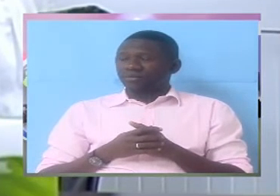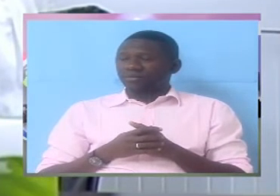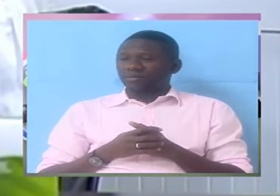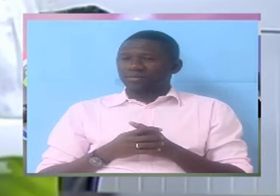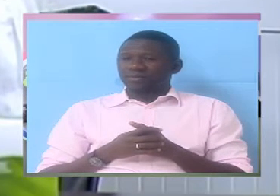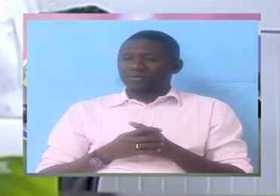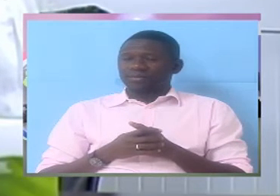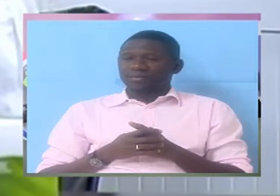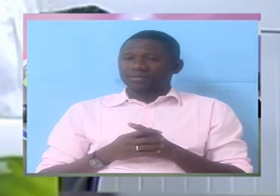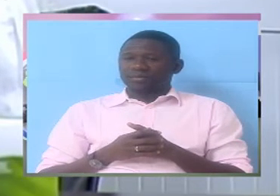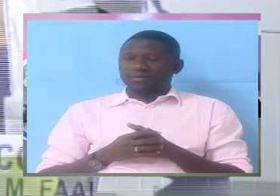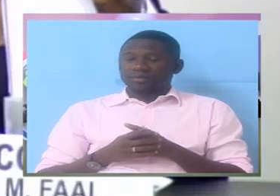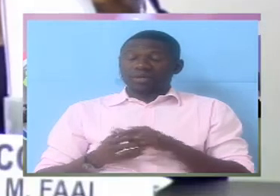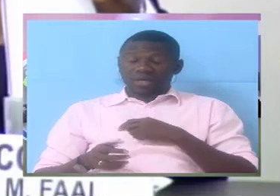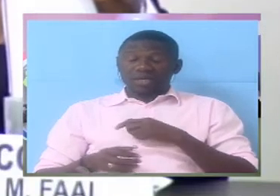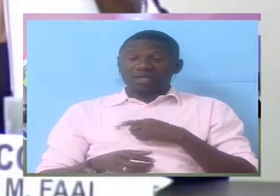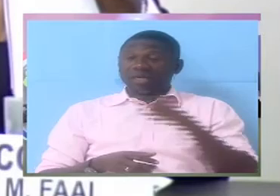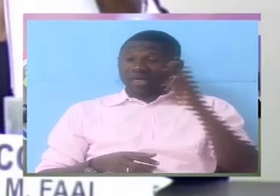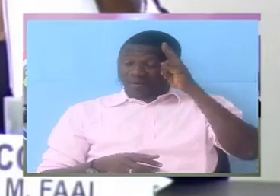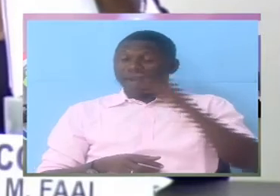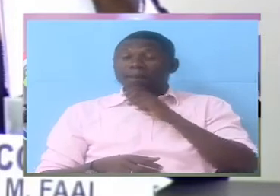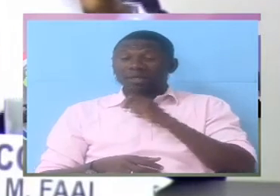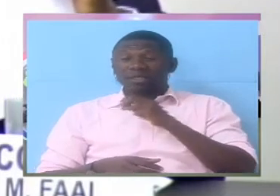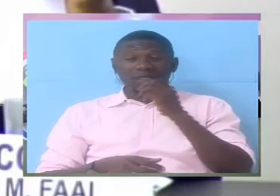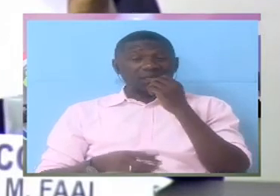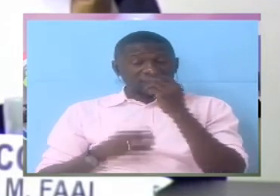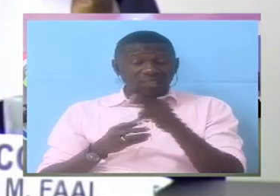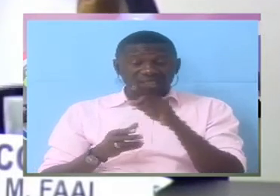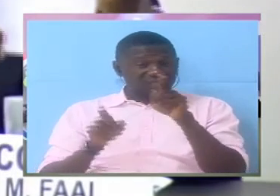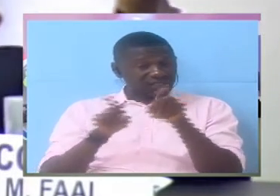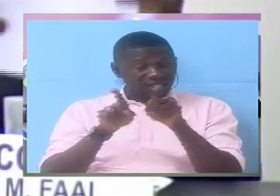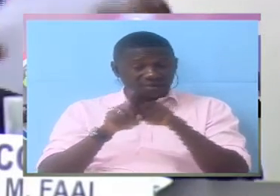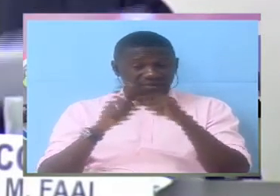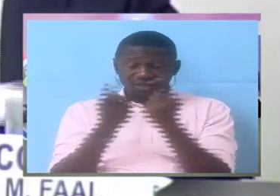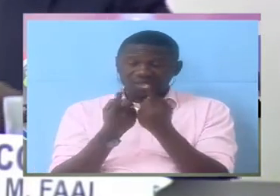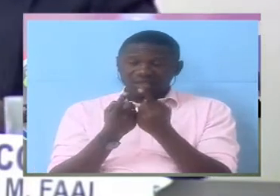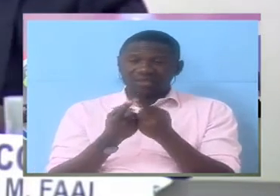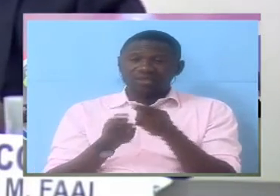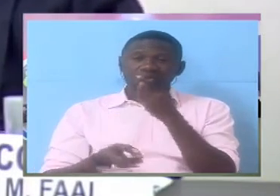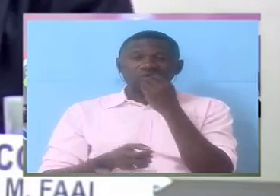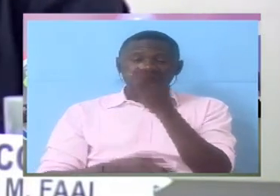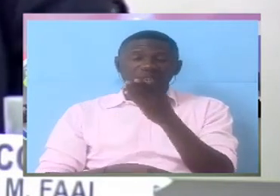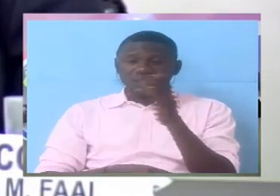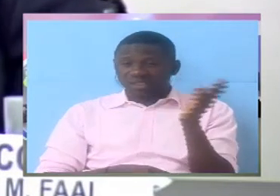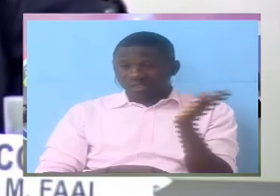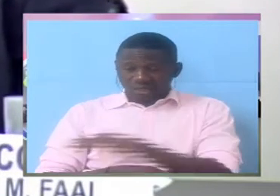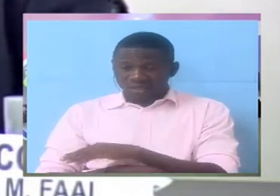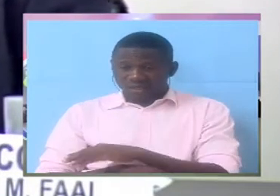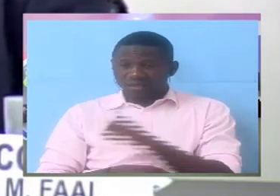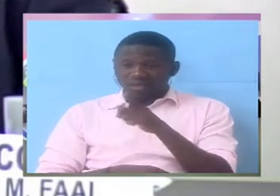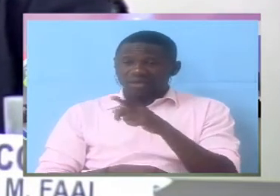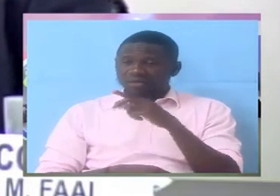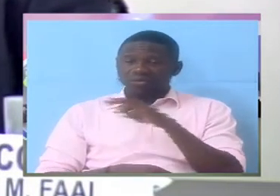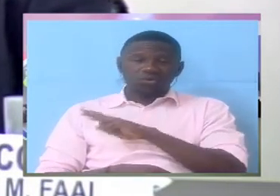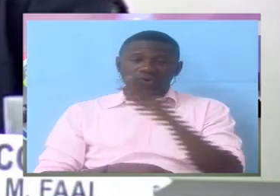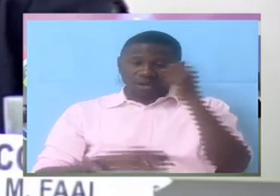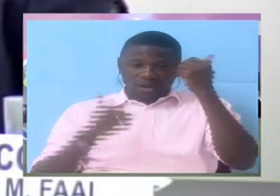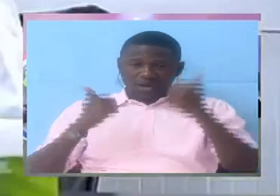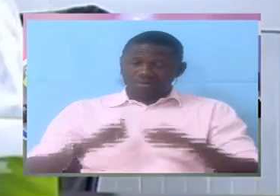He said the same thing. You say he's lying. That did not happen.